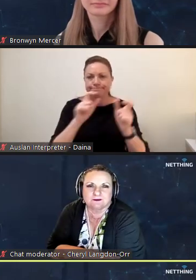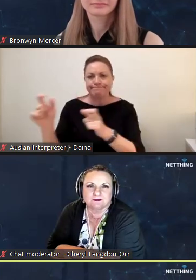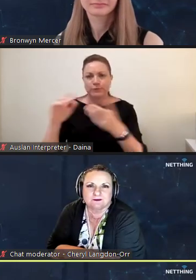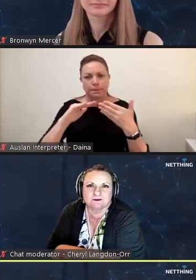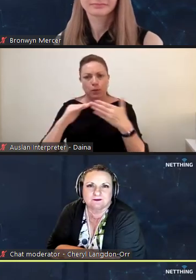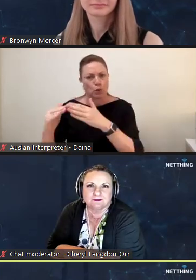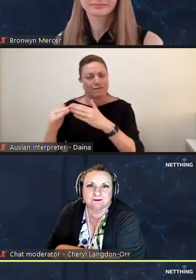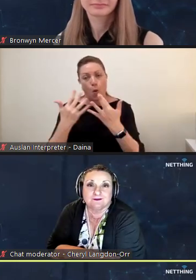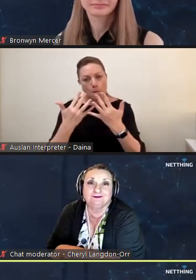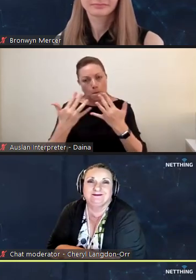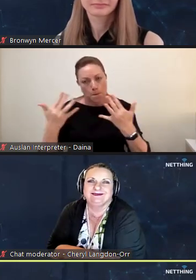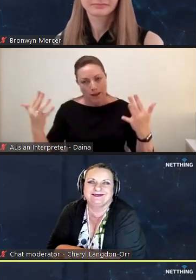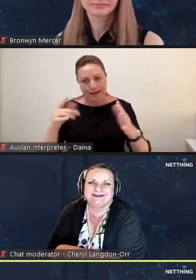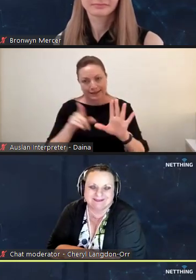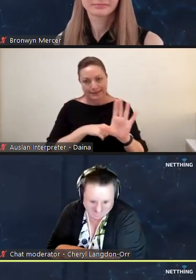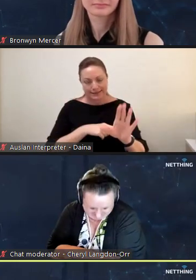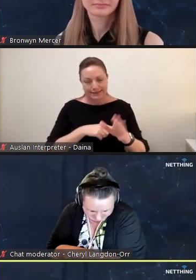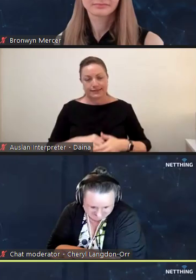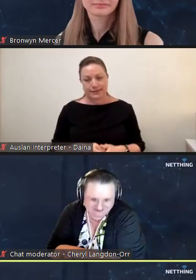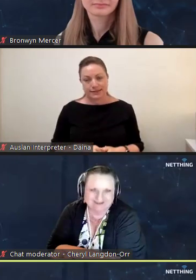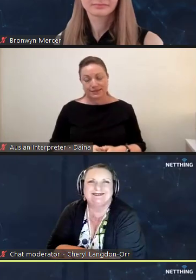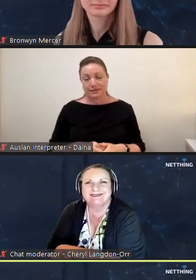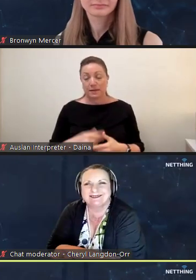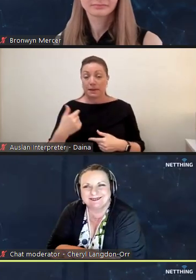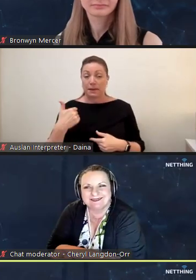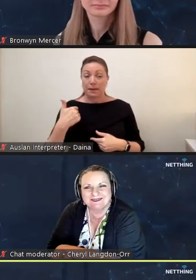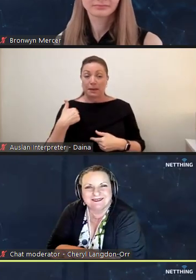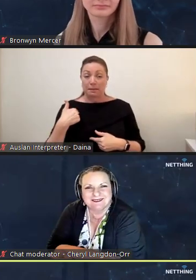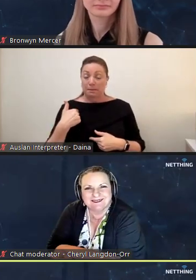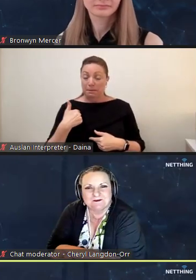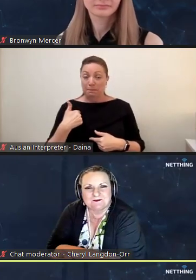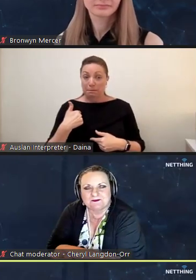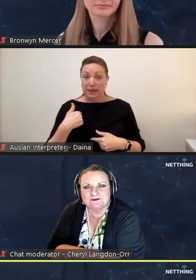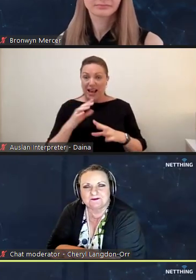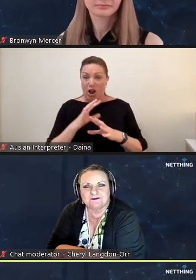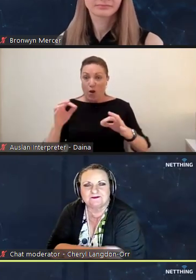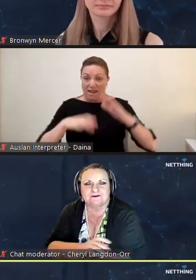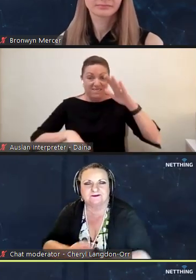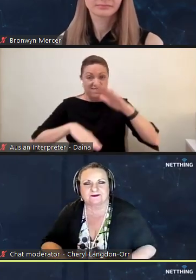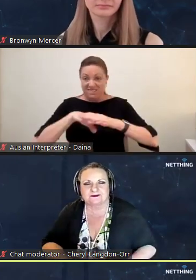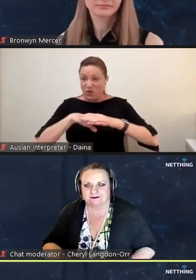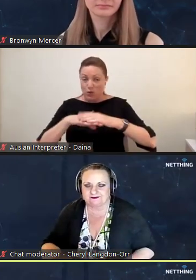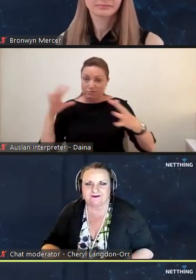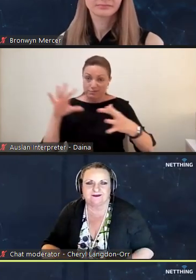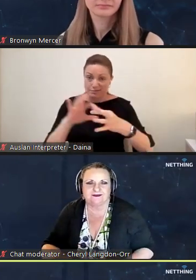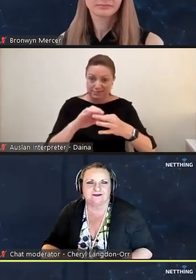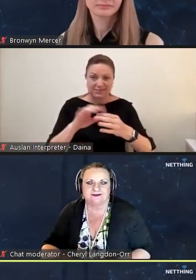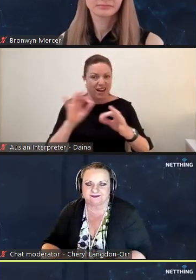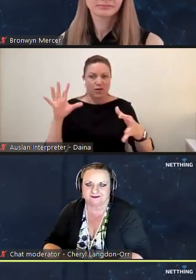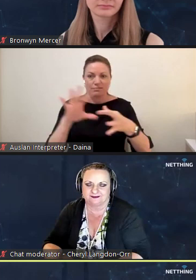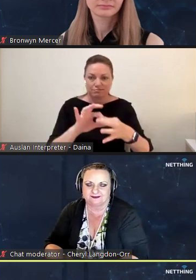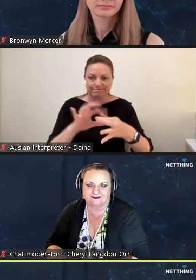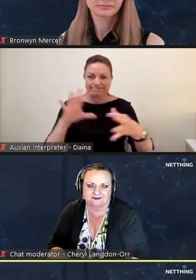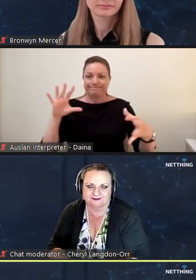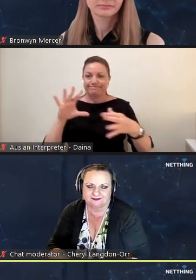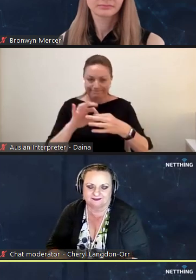decades. I have flitted in and out of the community right back to when Outer was first born